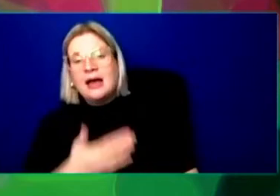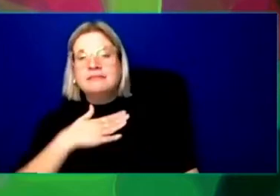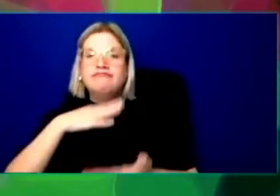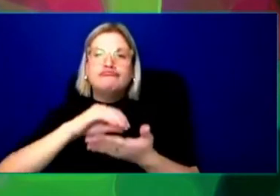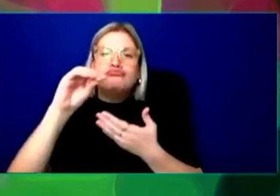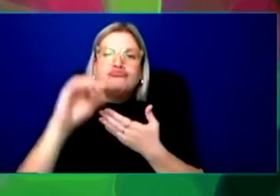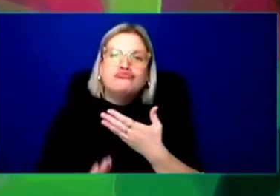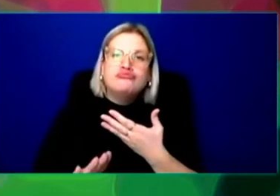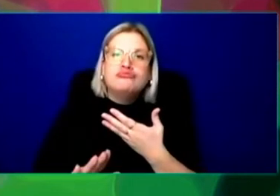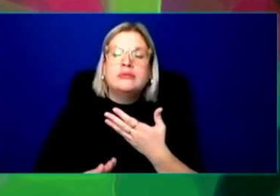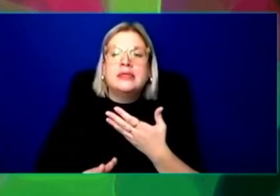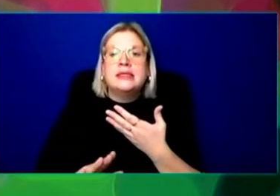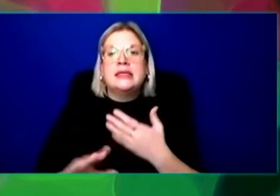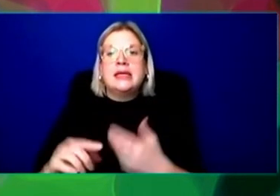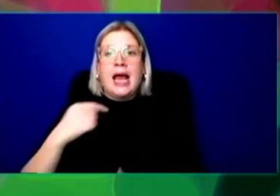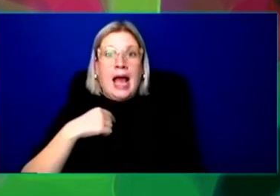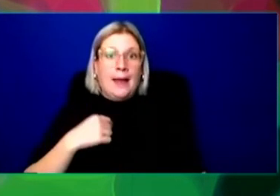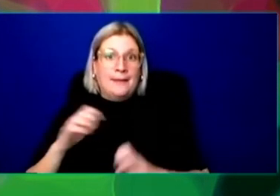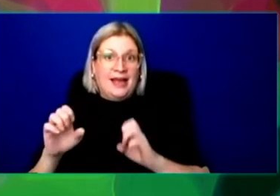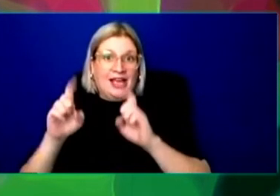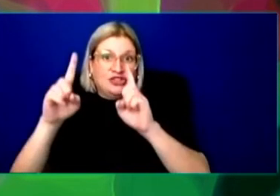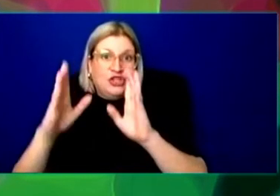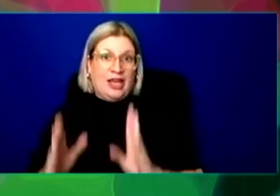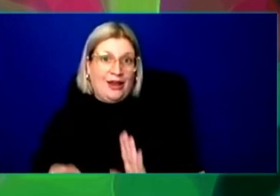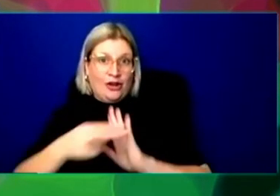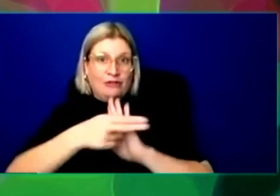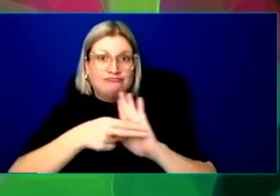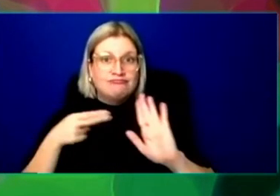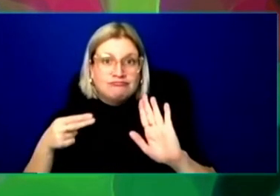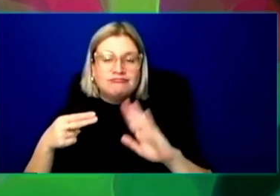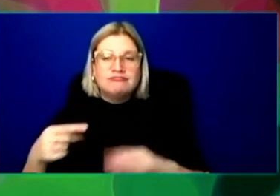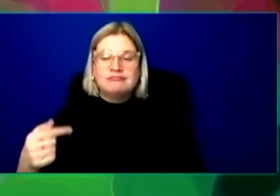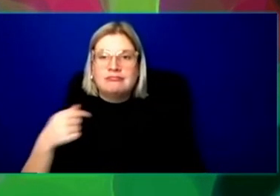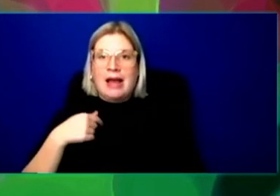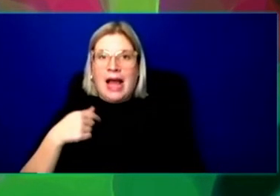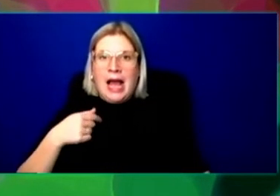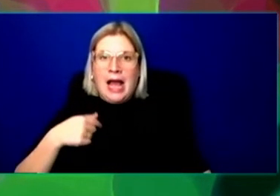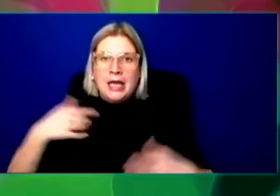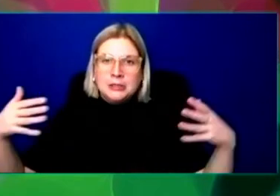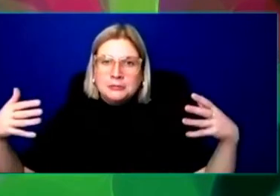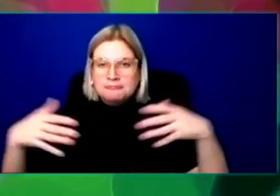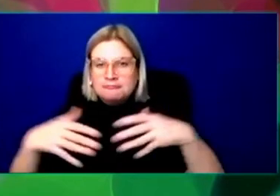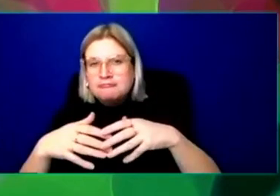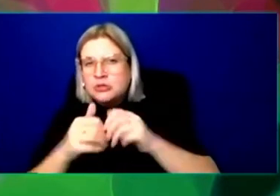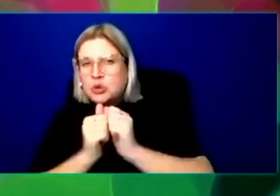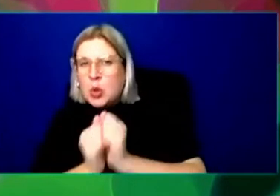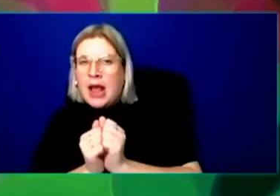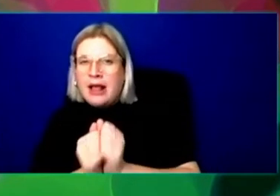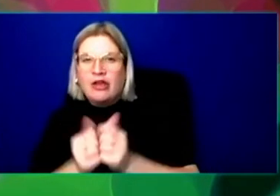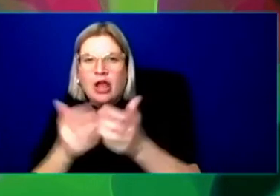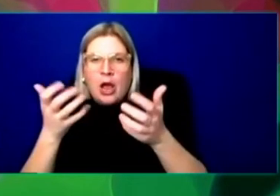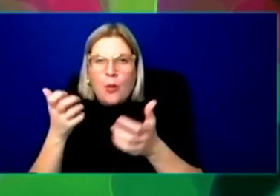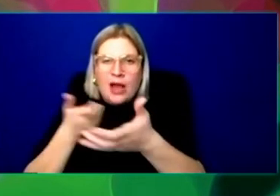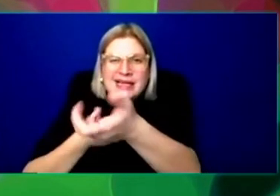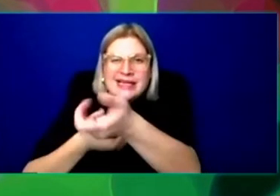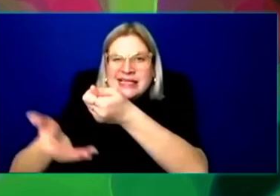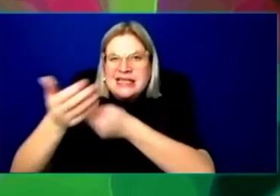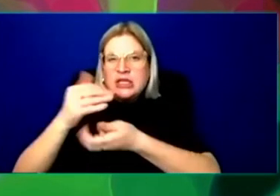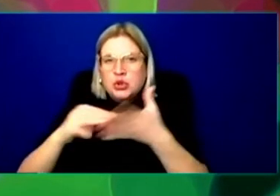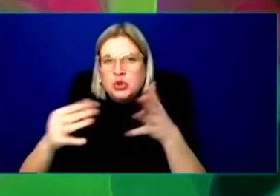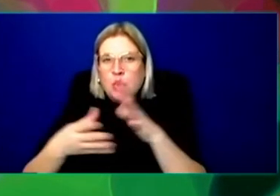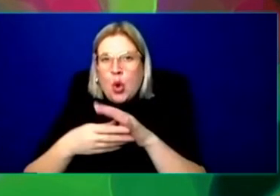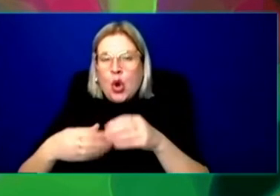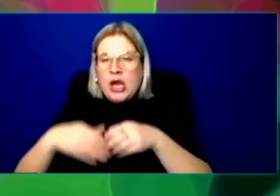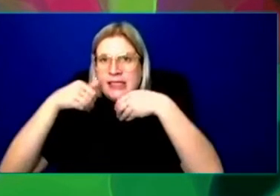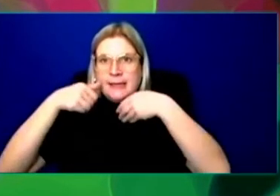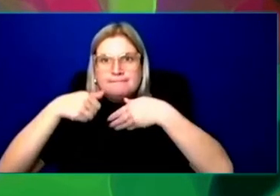because I'm an educator, I'm a convener, I want to get the stories to readers,